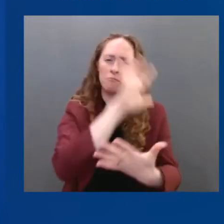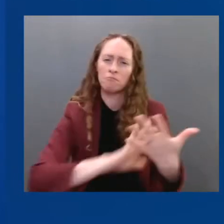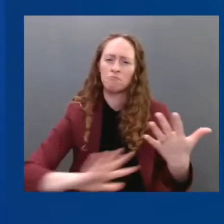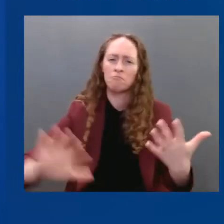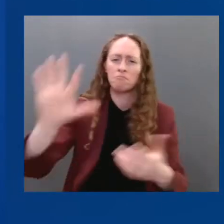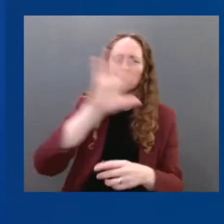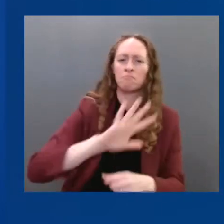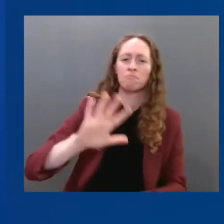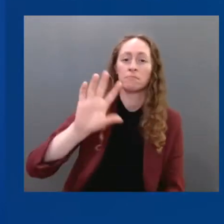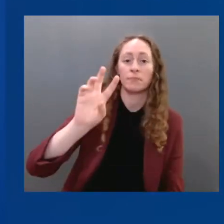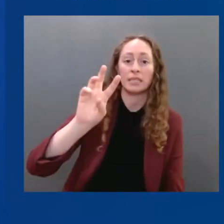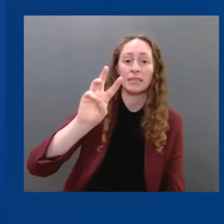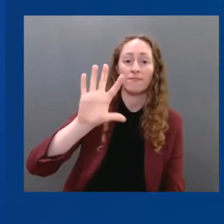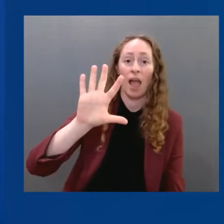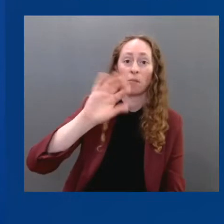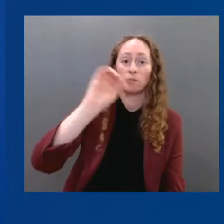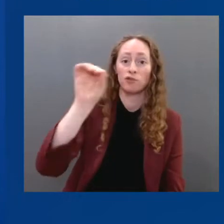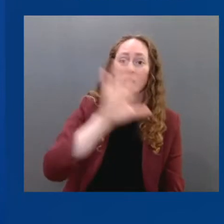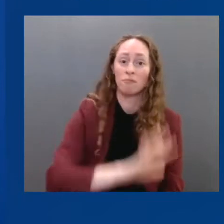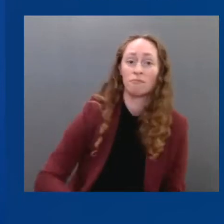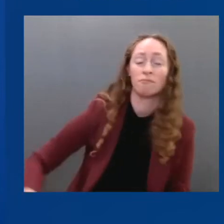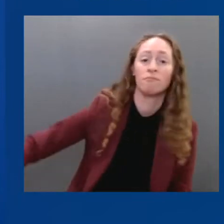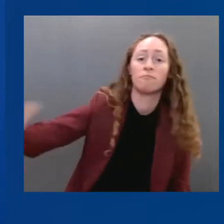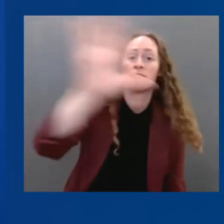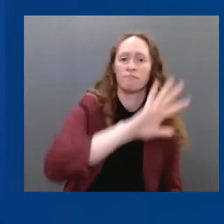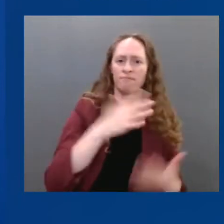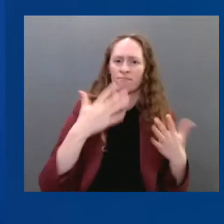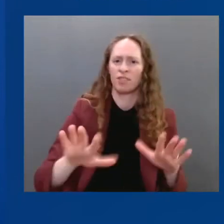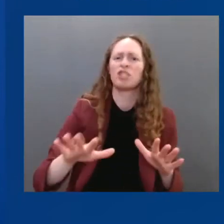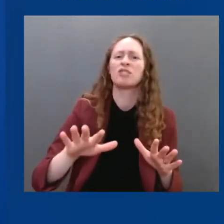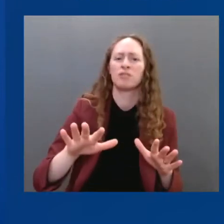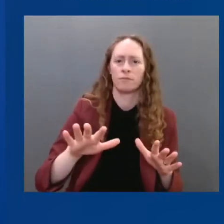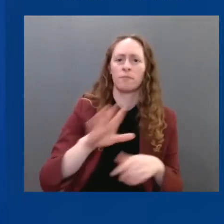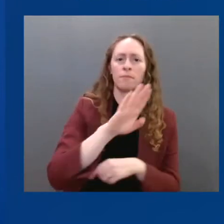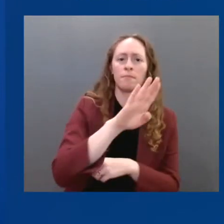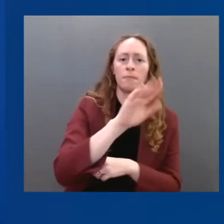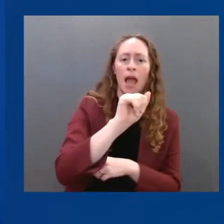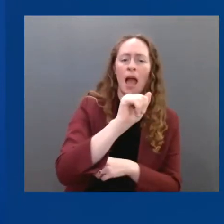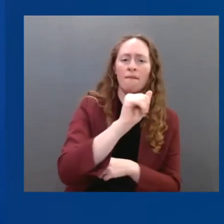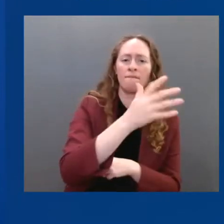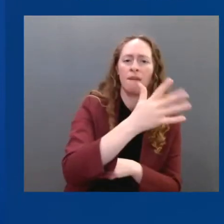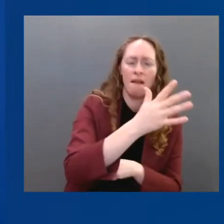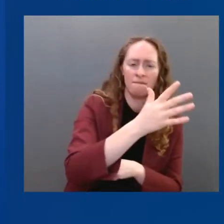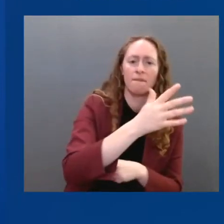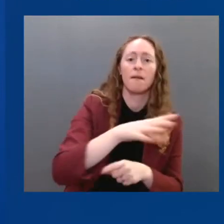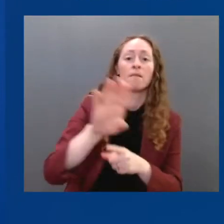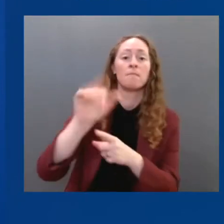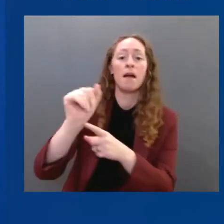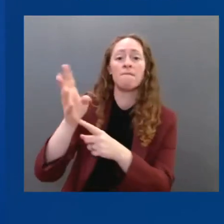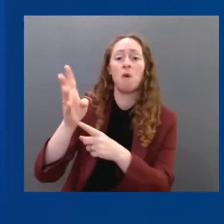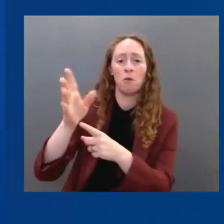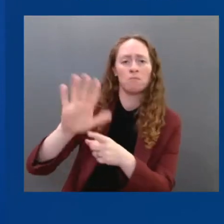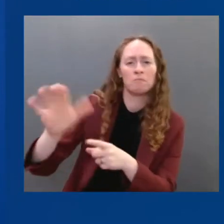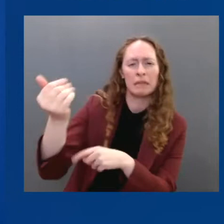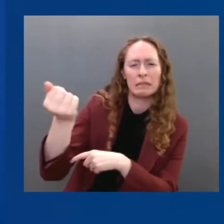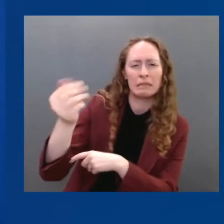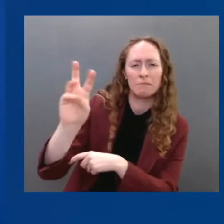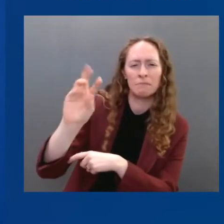represent 16%. Omicron sublineage BA2.1.2.1 is predicted to